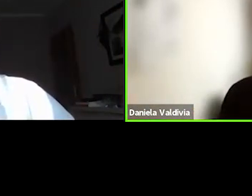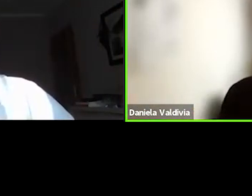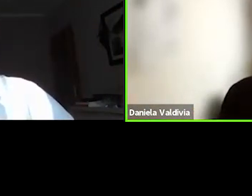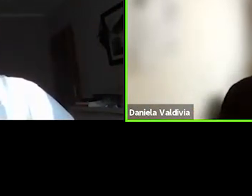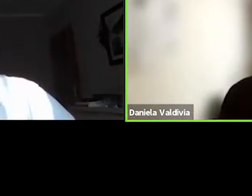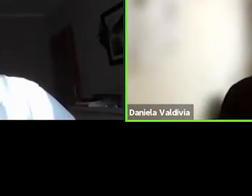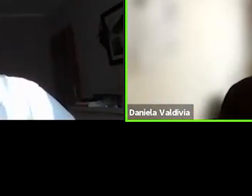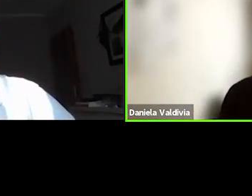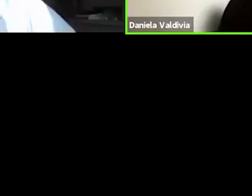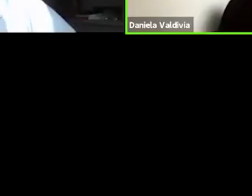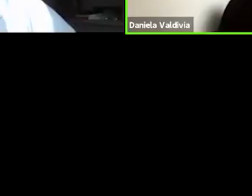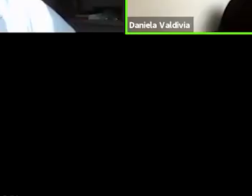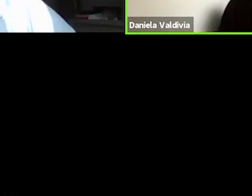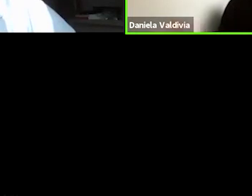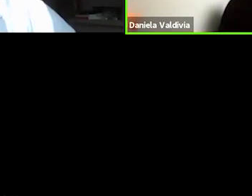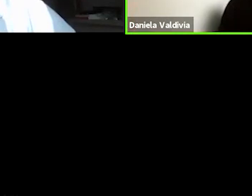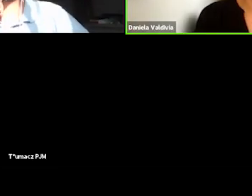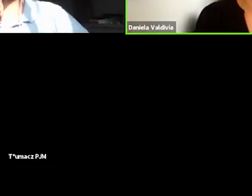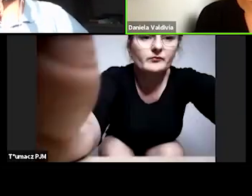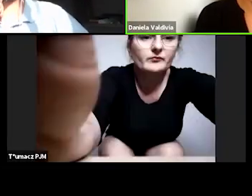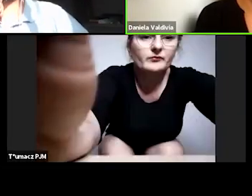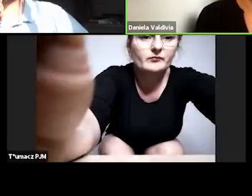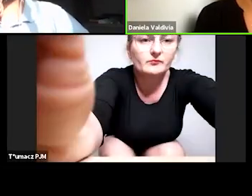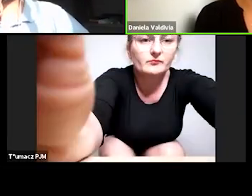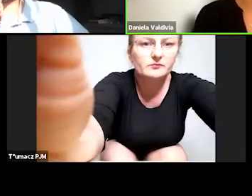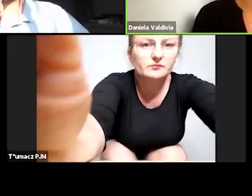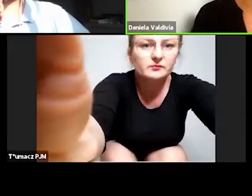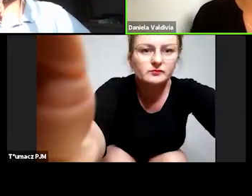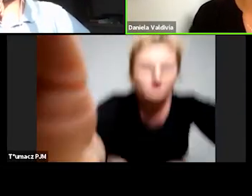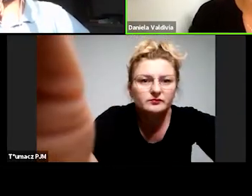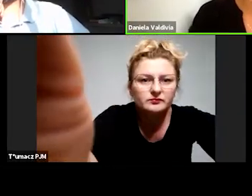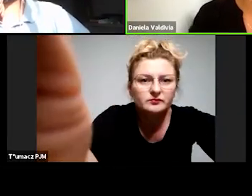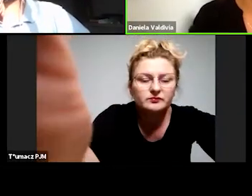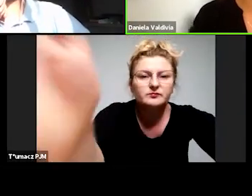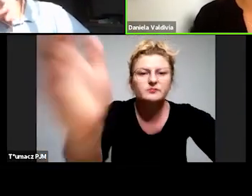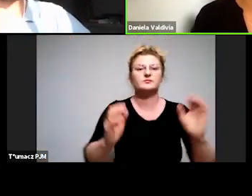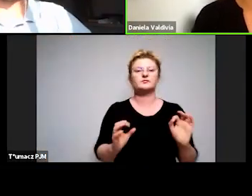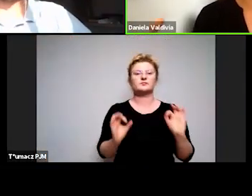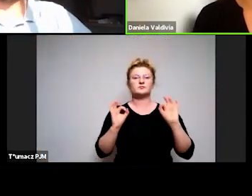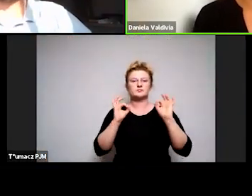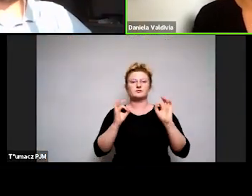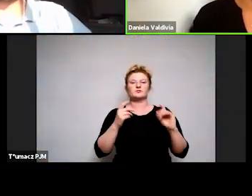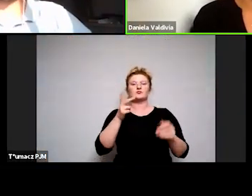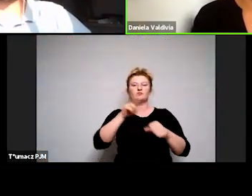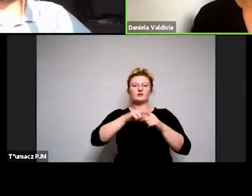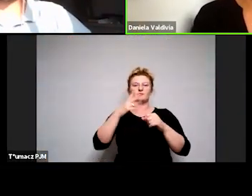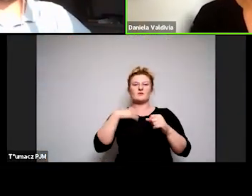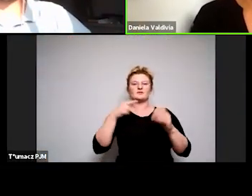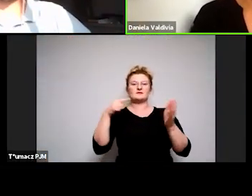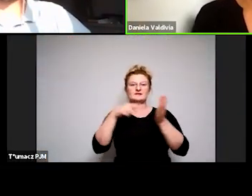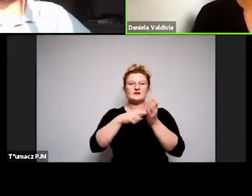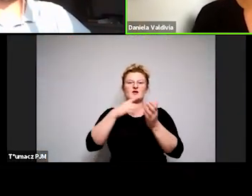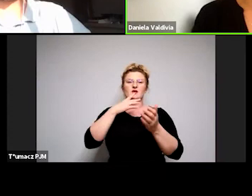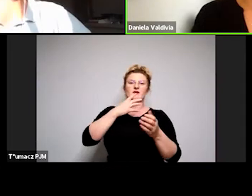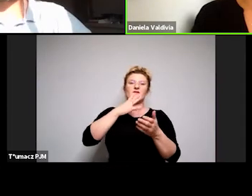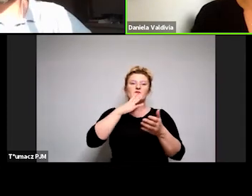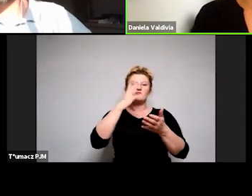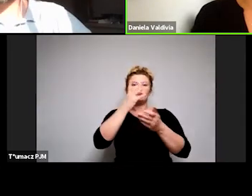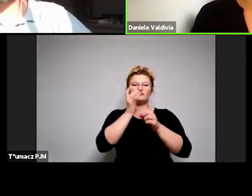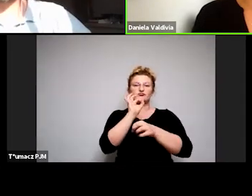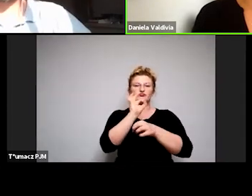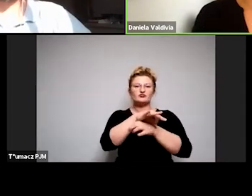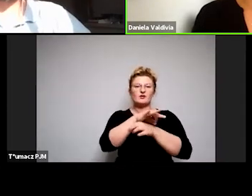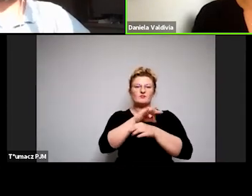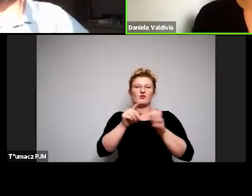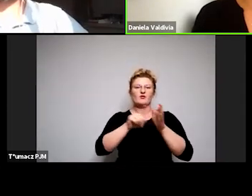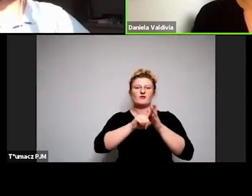abolish gender-based violence or to eradicate violence against women, domestic violence. And I realized none of those